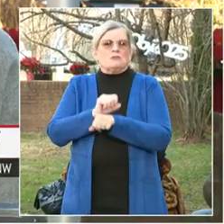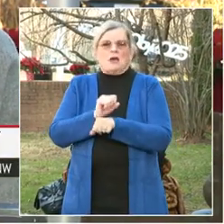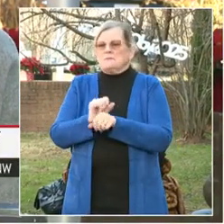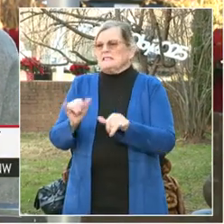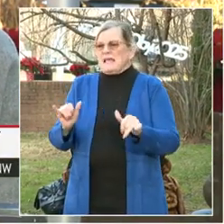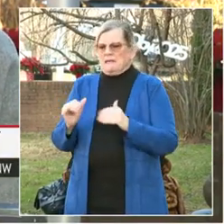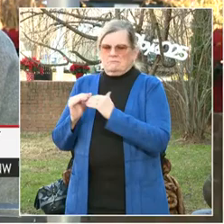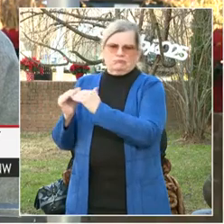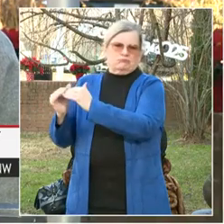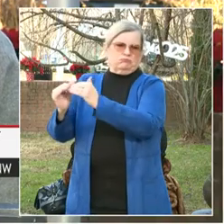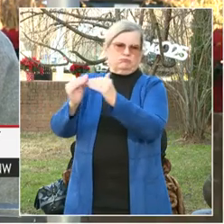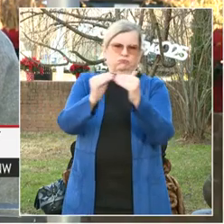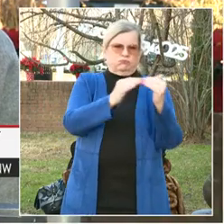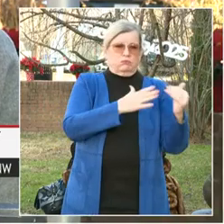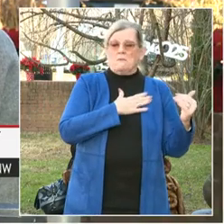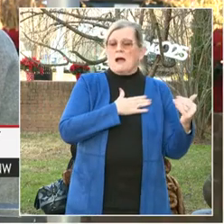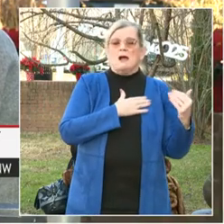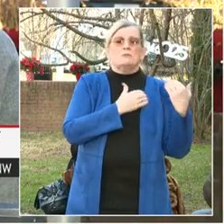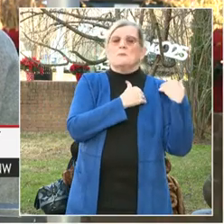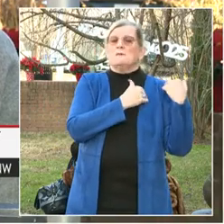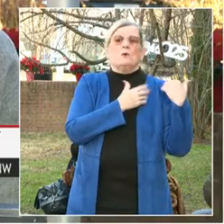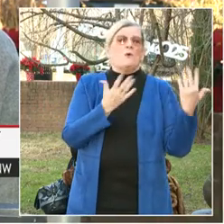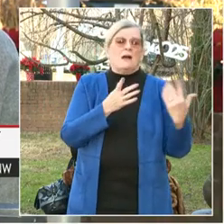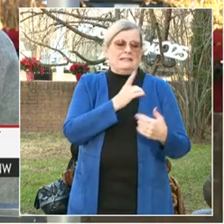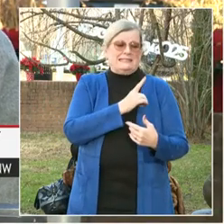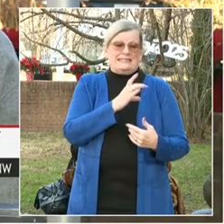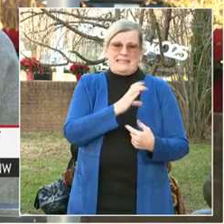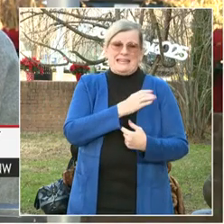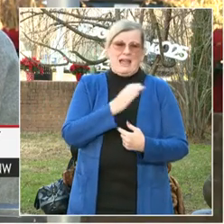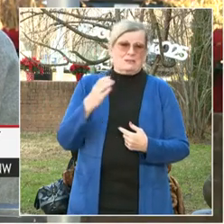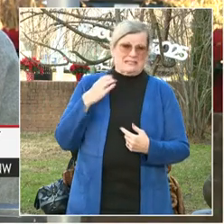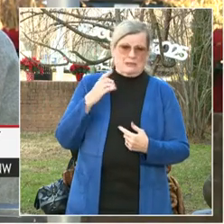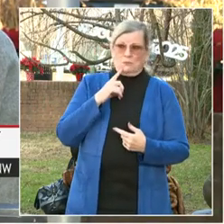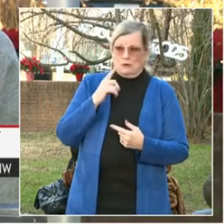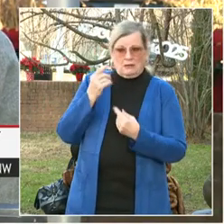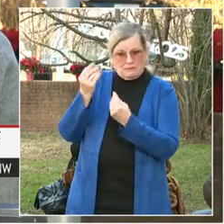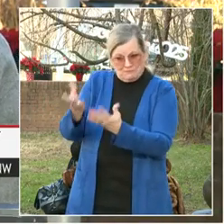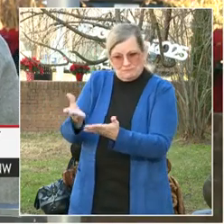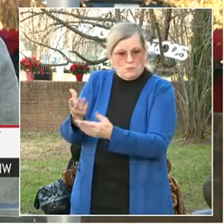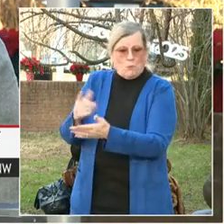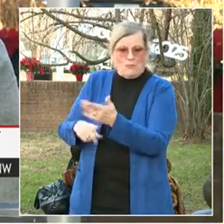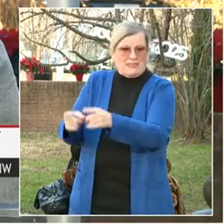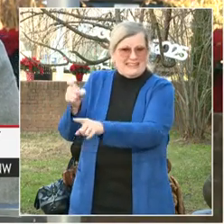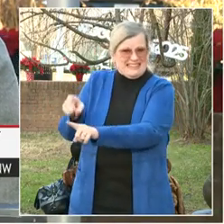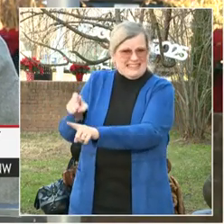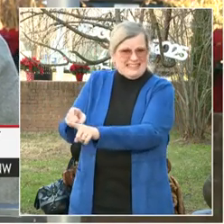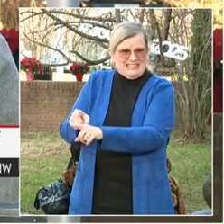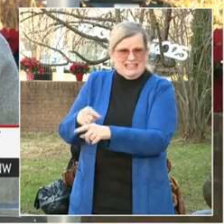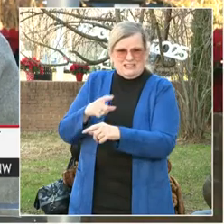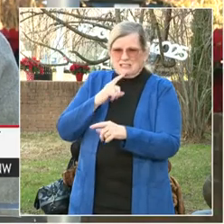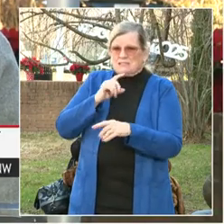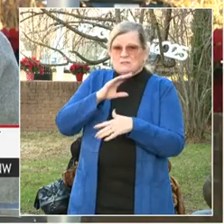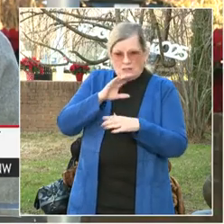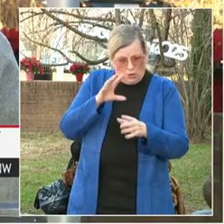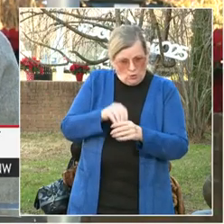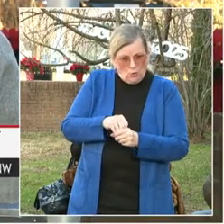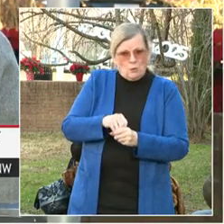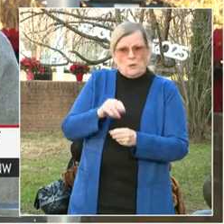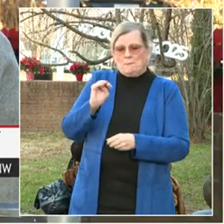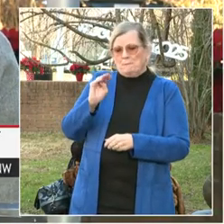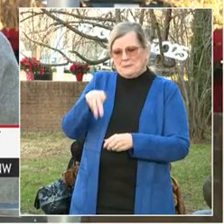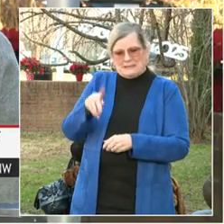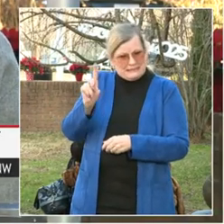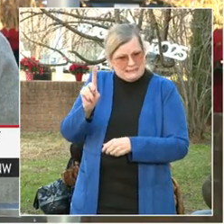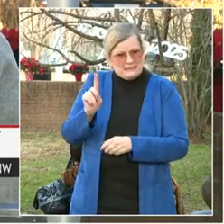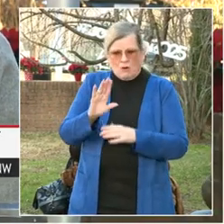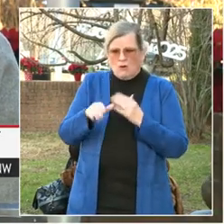the D.C. Council what we need in terms of all resources for the agencies, including the Metropolitan Police Department, and we're